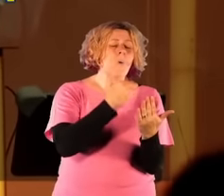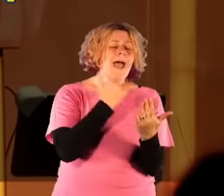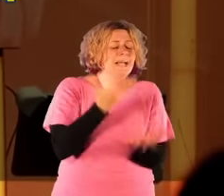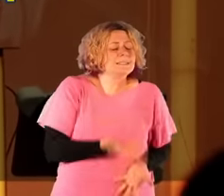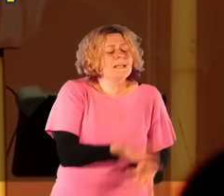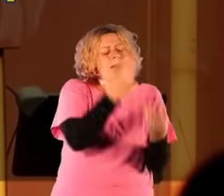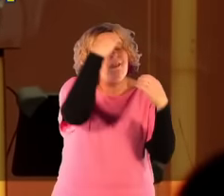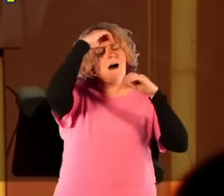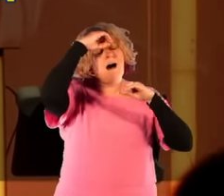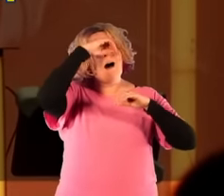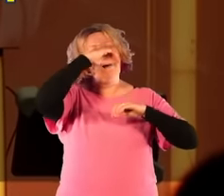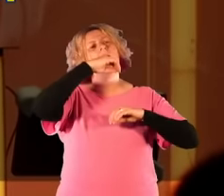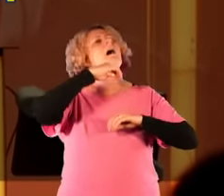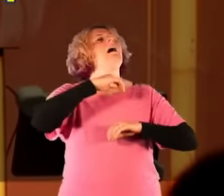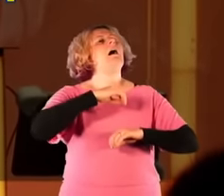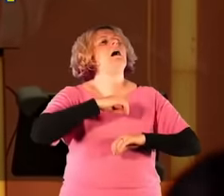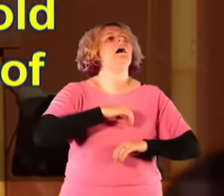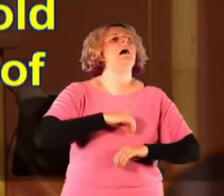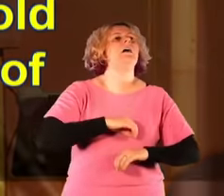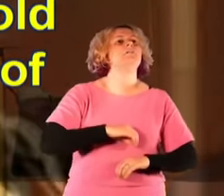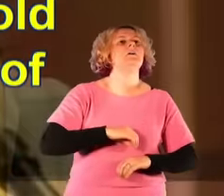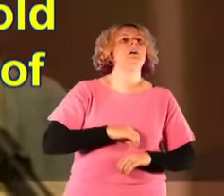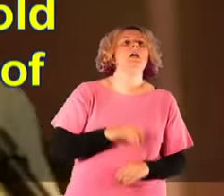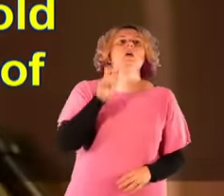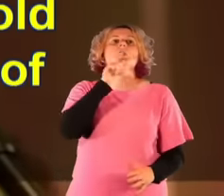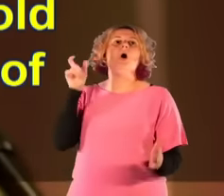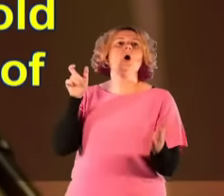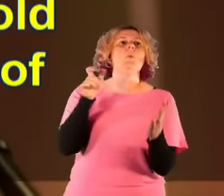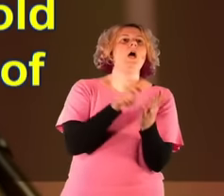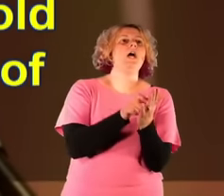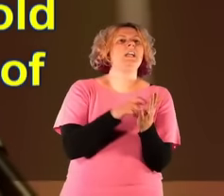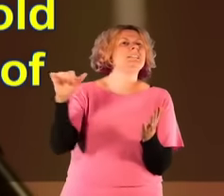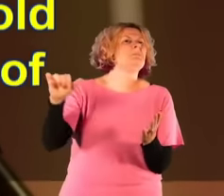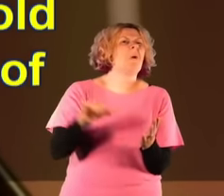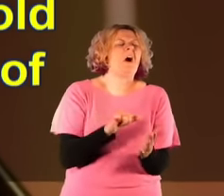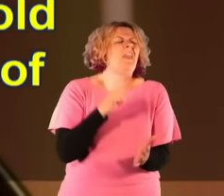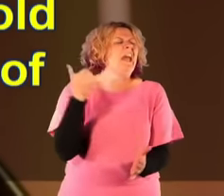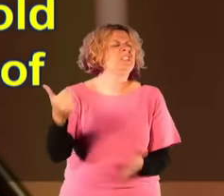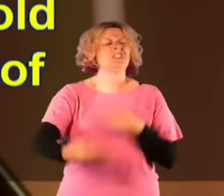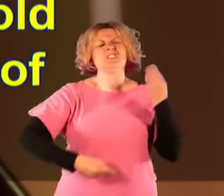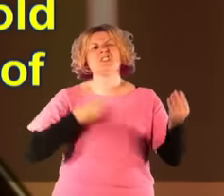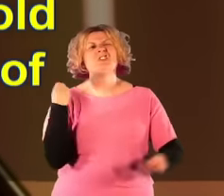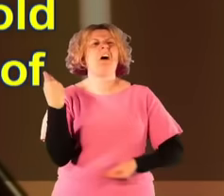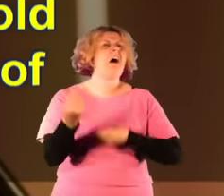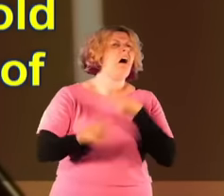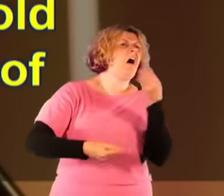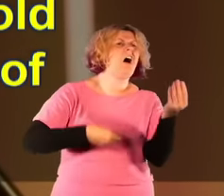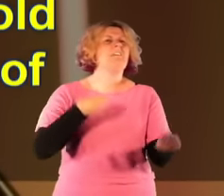More than